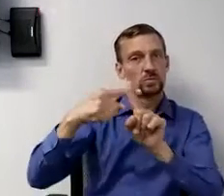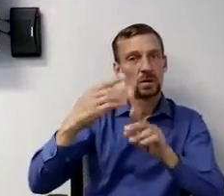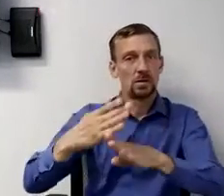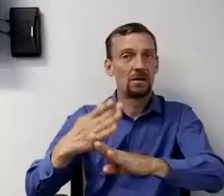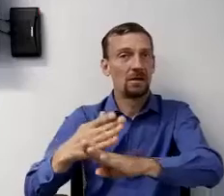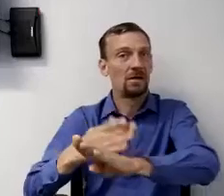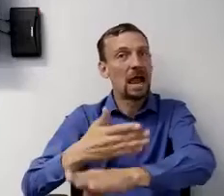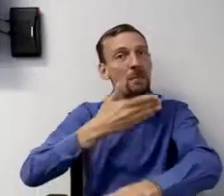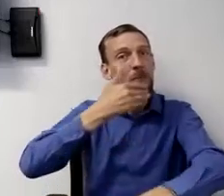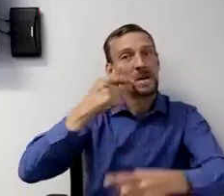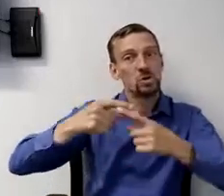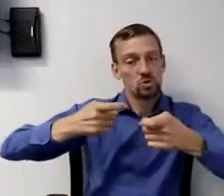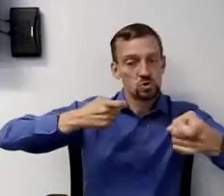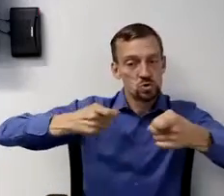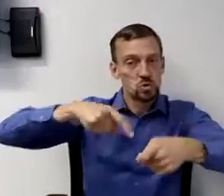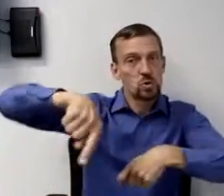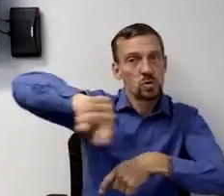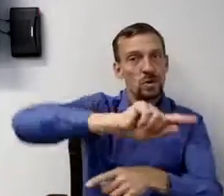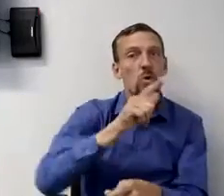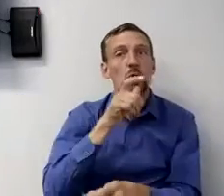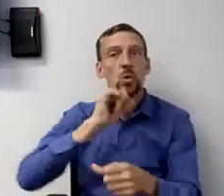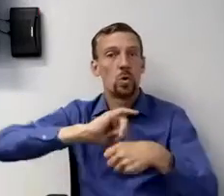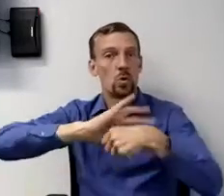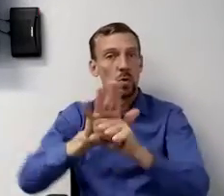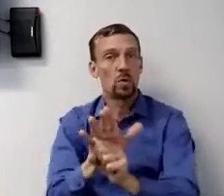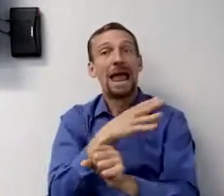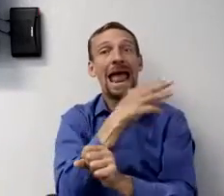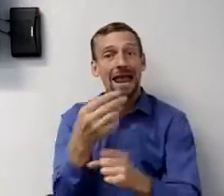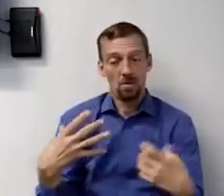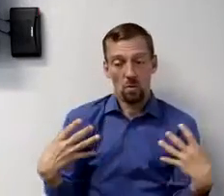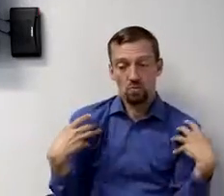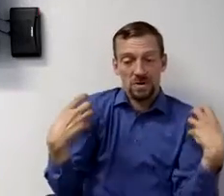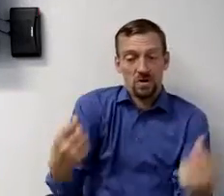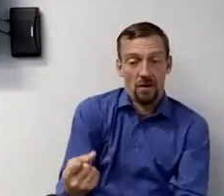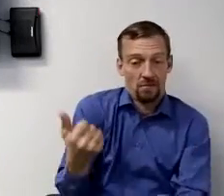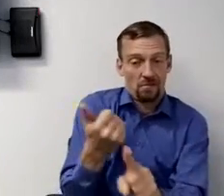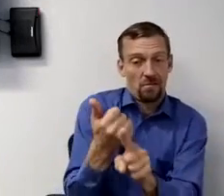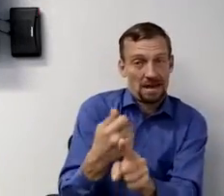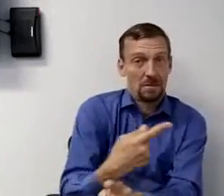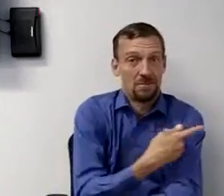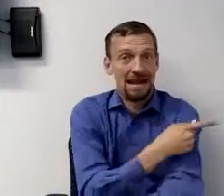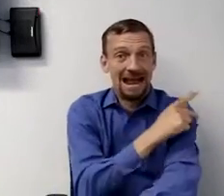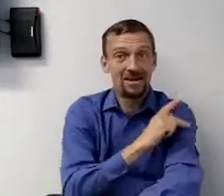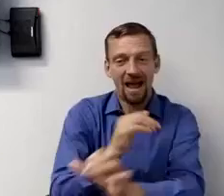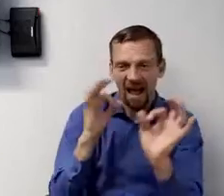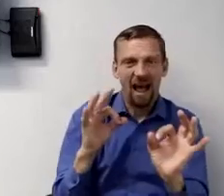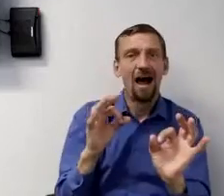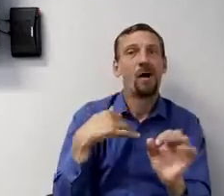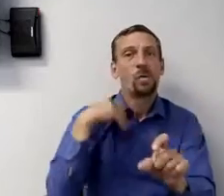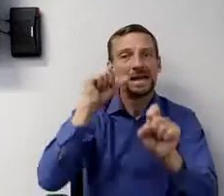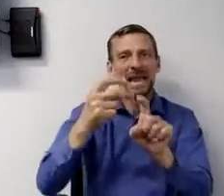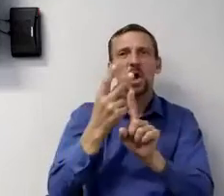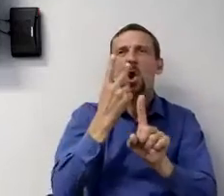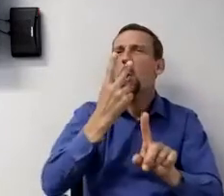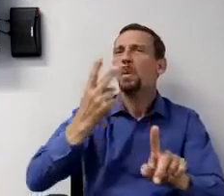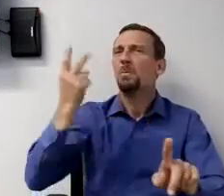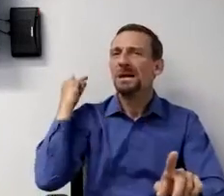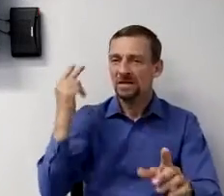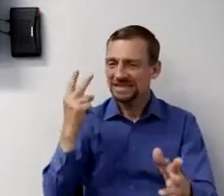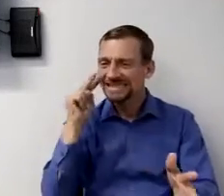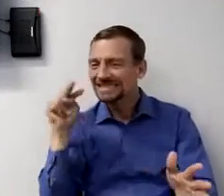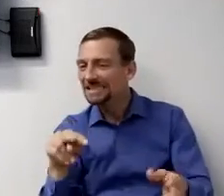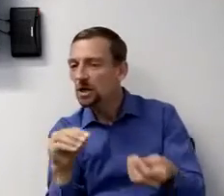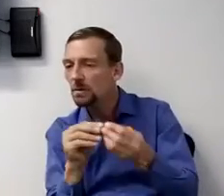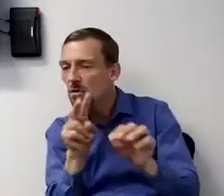have more and more recovered patients, you know, it would be very interesting to look back over that. Mm-hmm. I was going to add